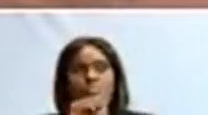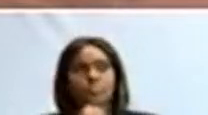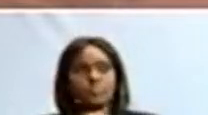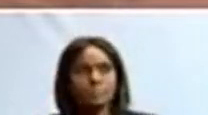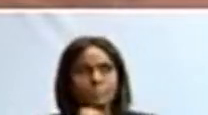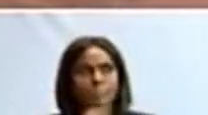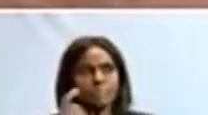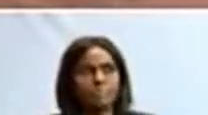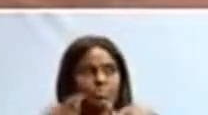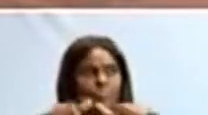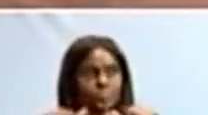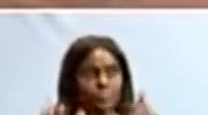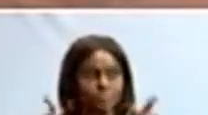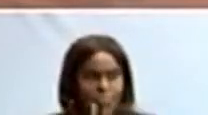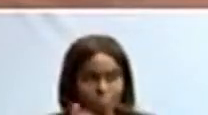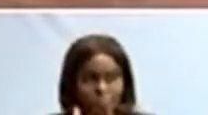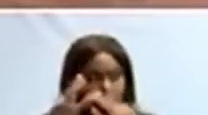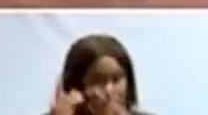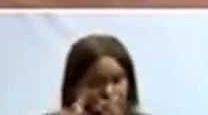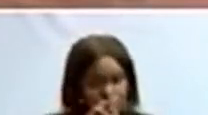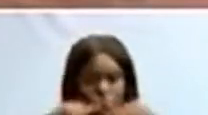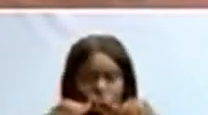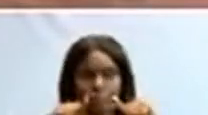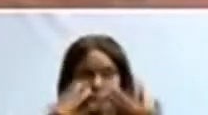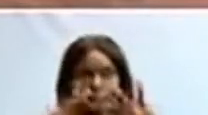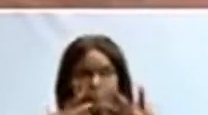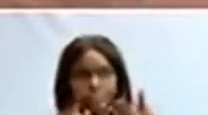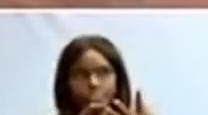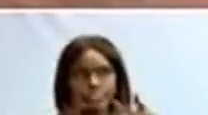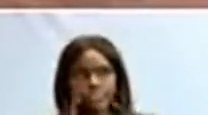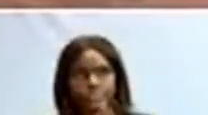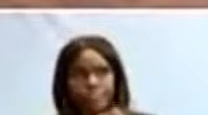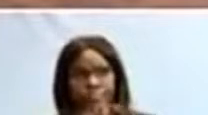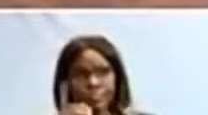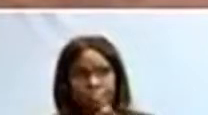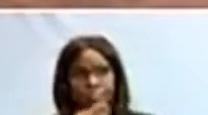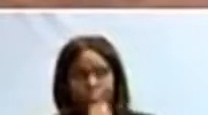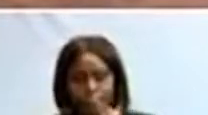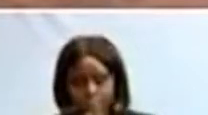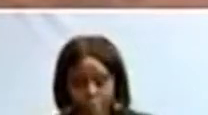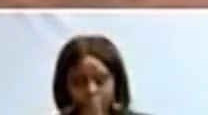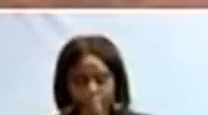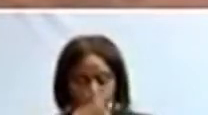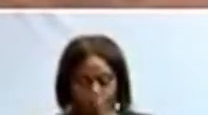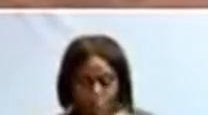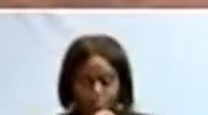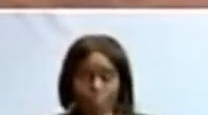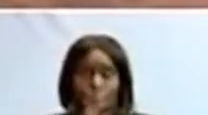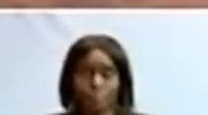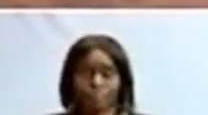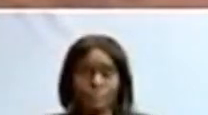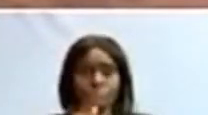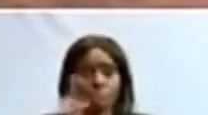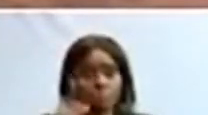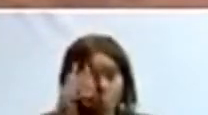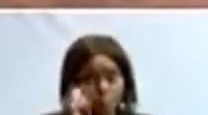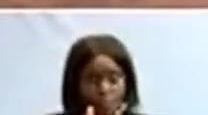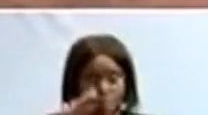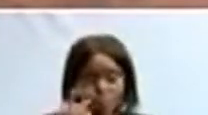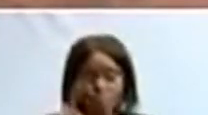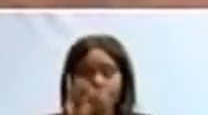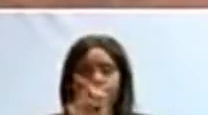the auditors and wishes to state that failure to settle statutory obligations was due